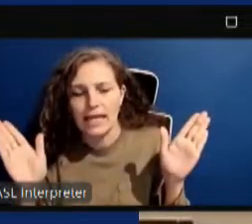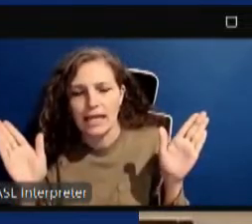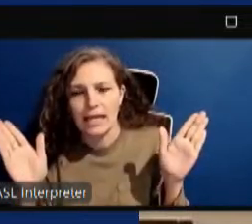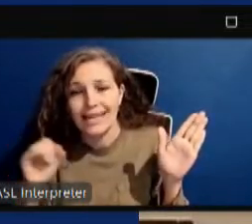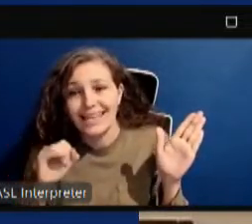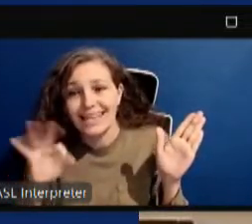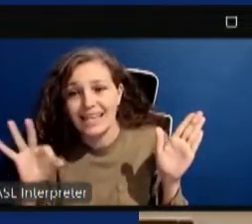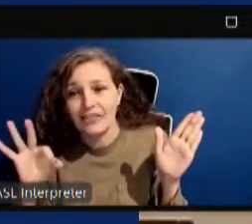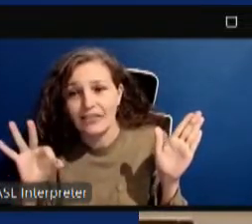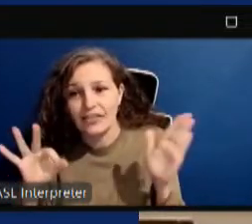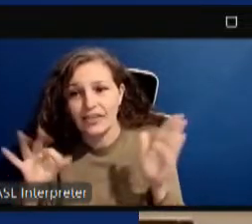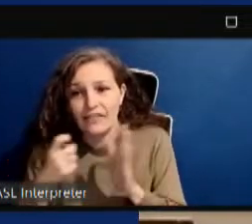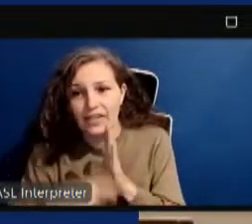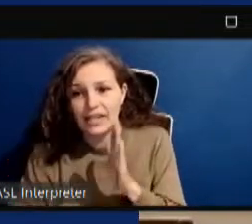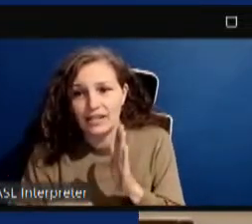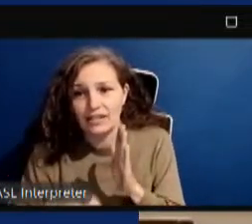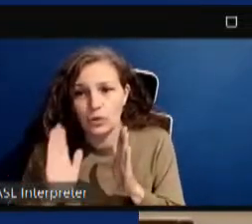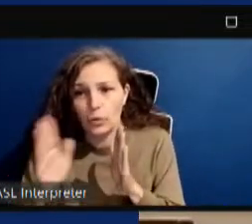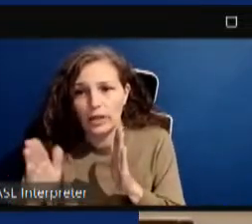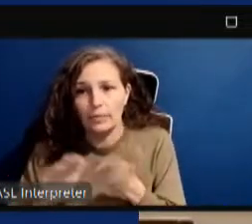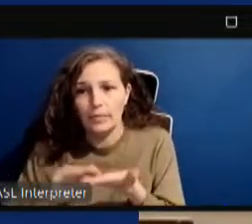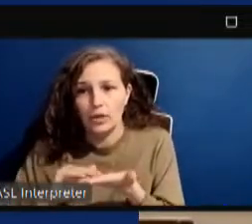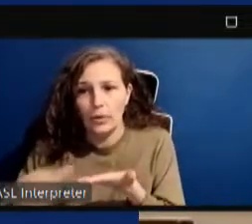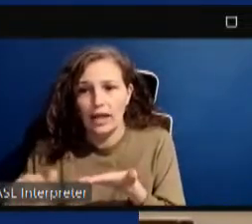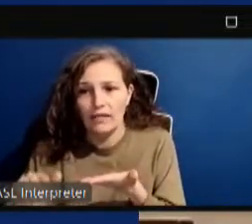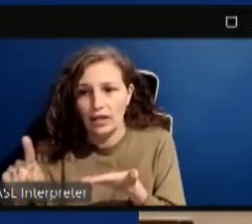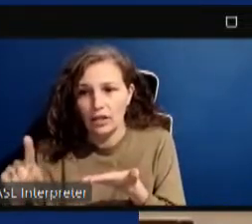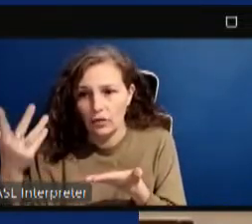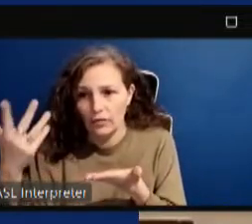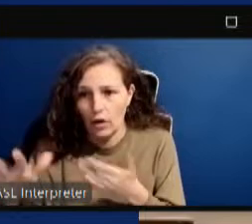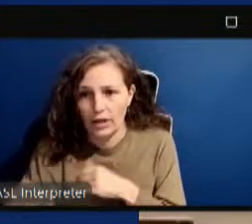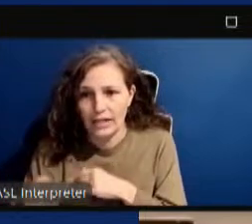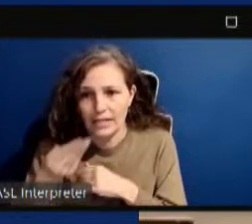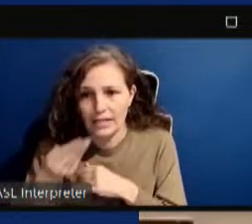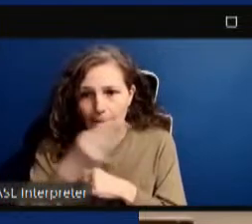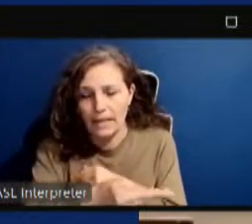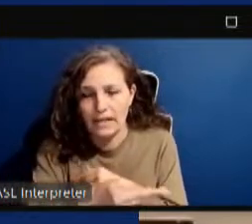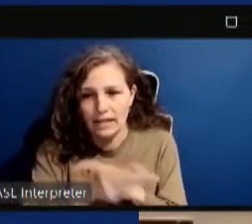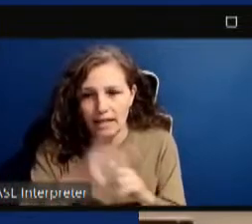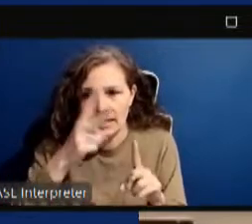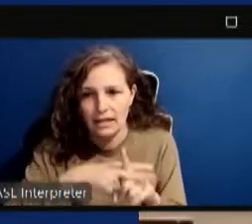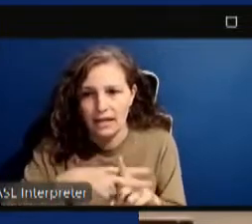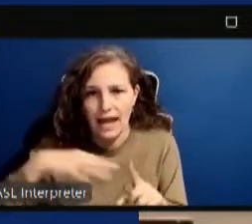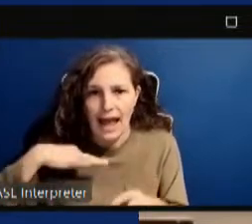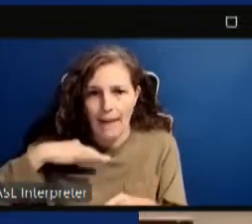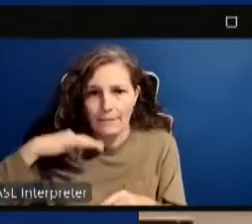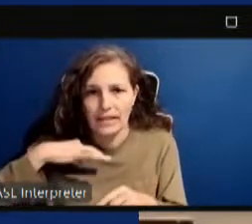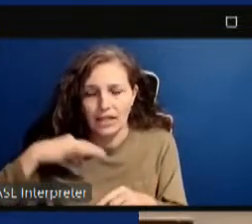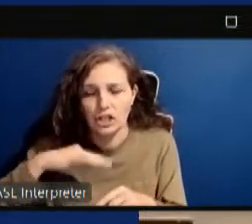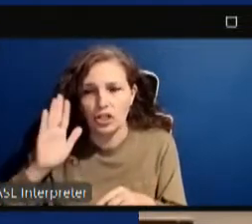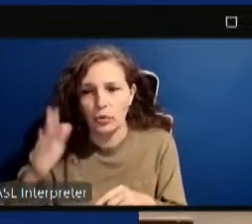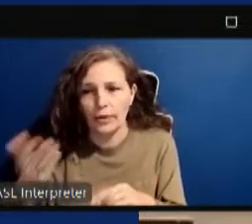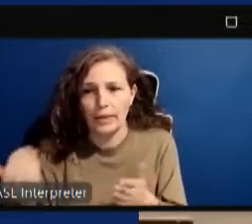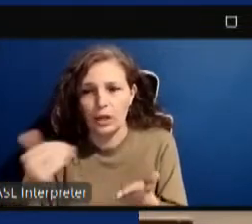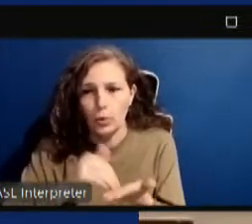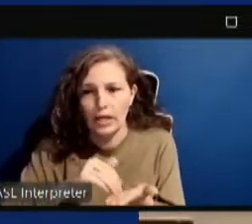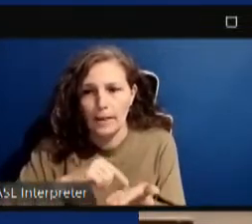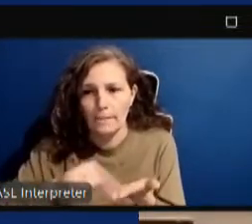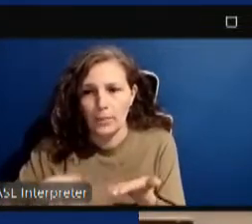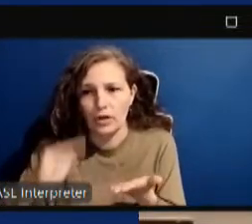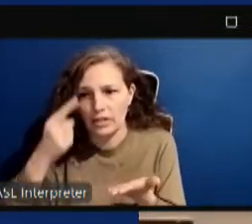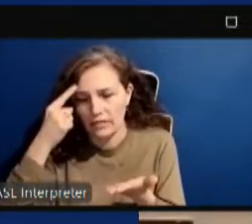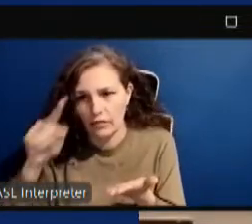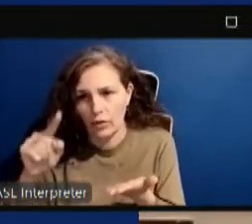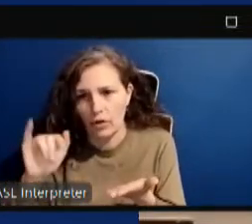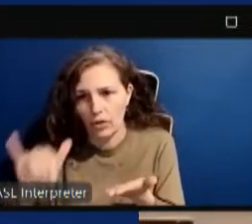fees are waived and you have already submitted an application, you will be reimbursed for those